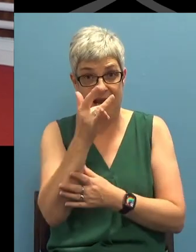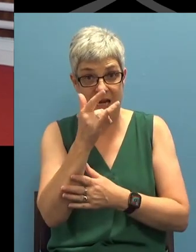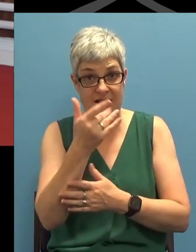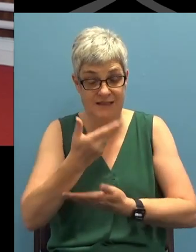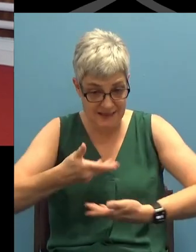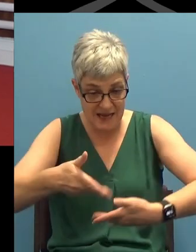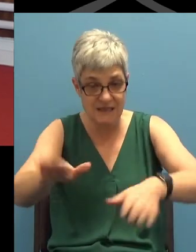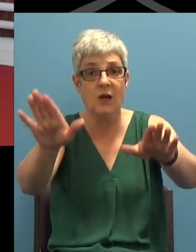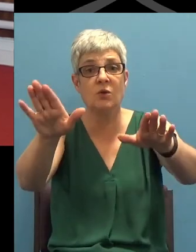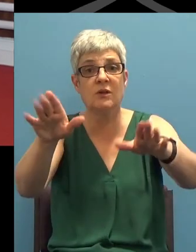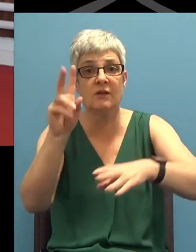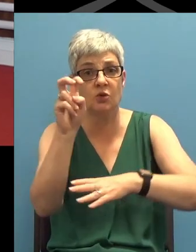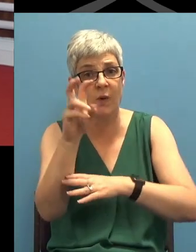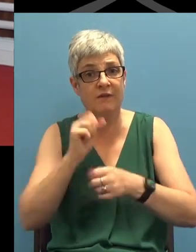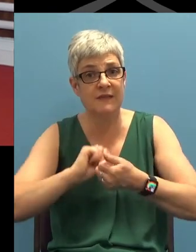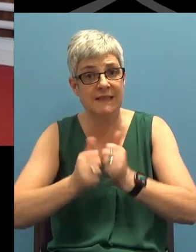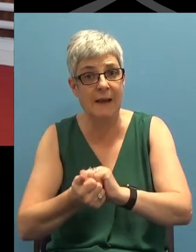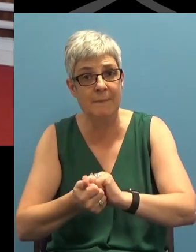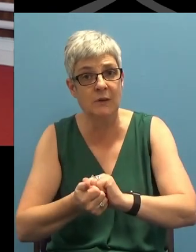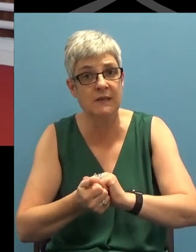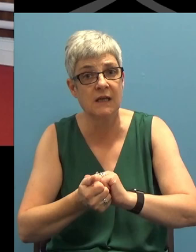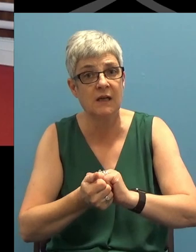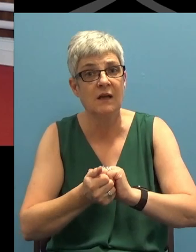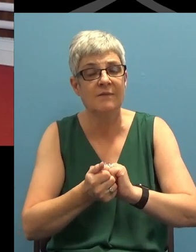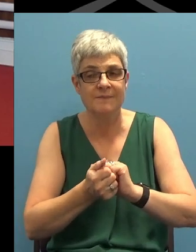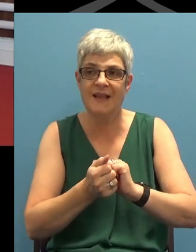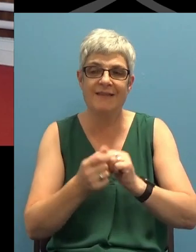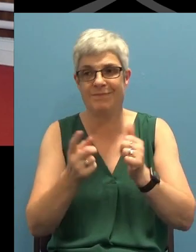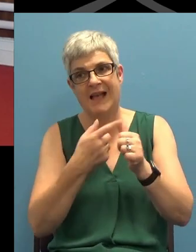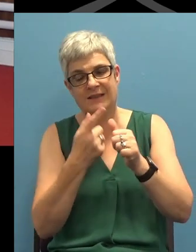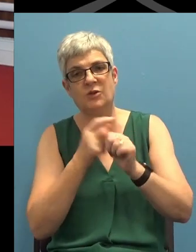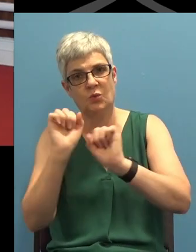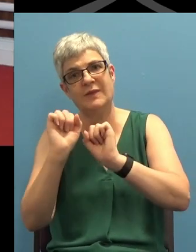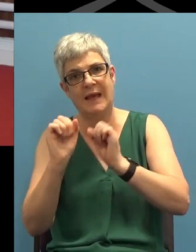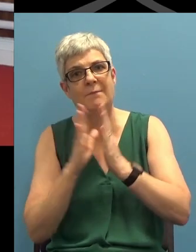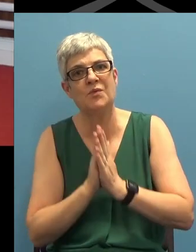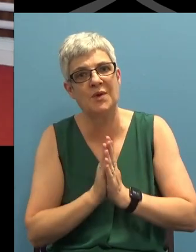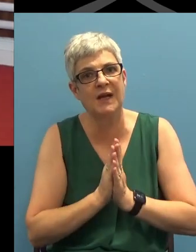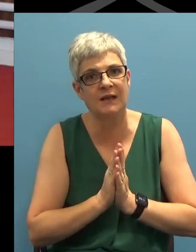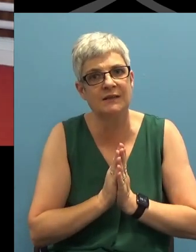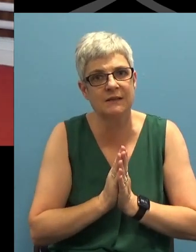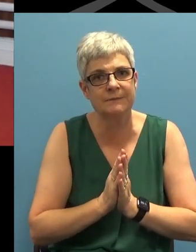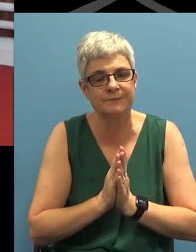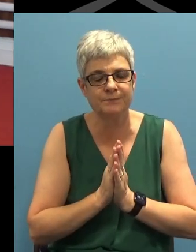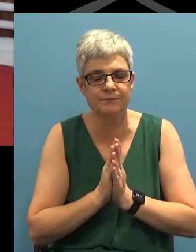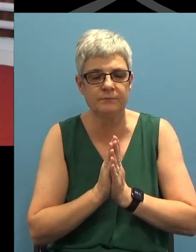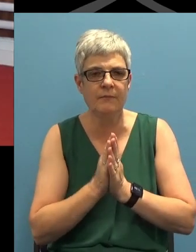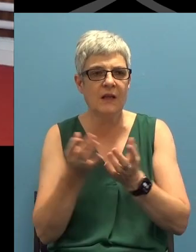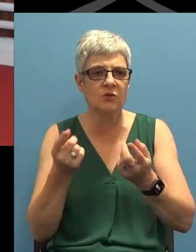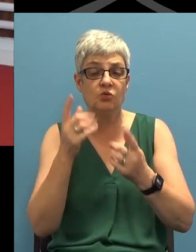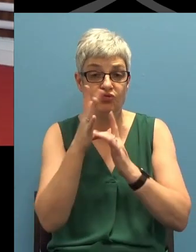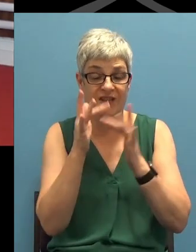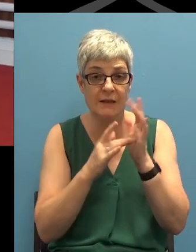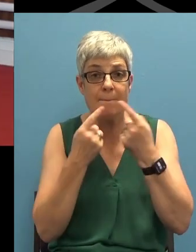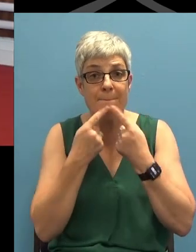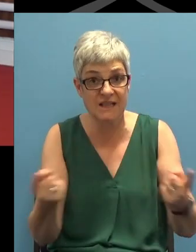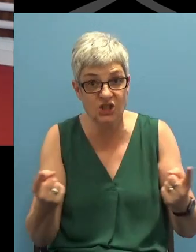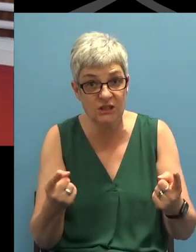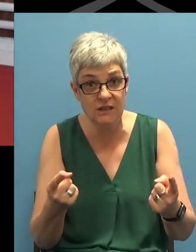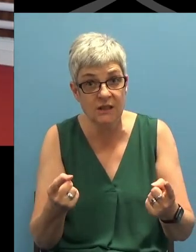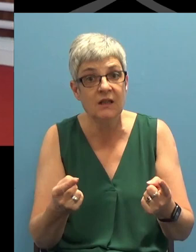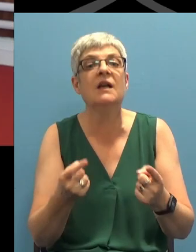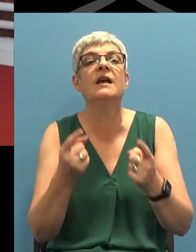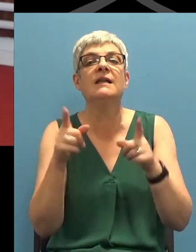12 disciples, partly as an answer to their own prayers. And so the mission of Jesus becomes the mission